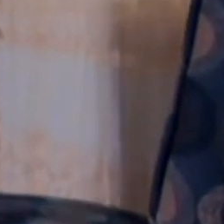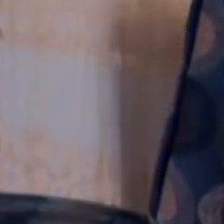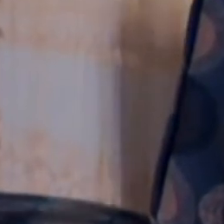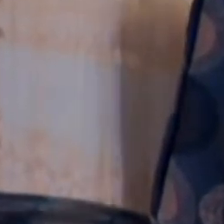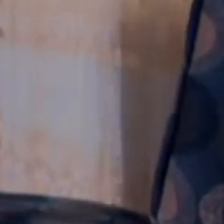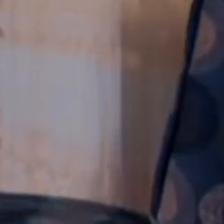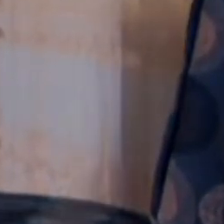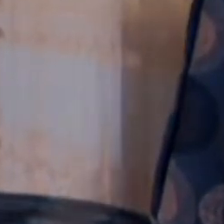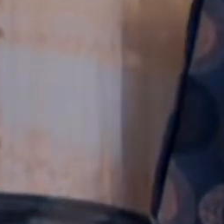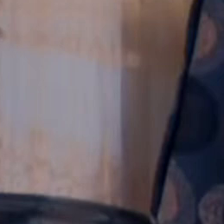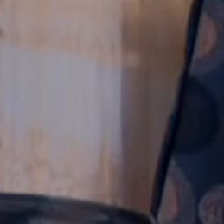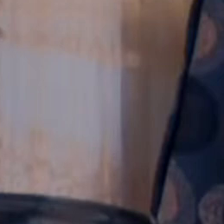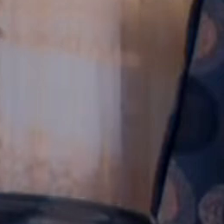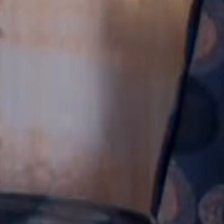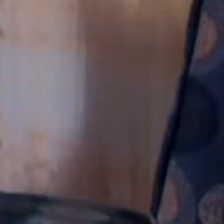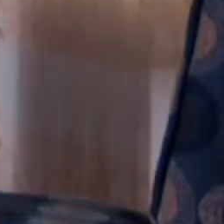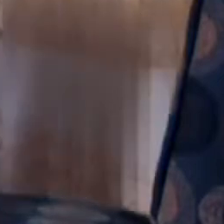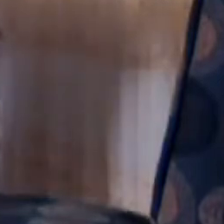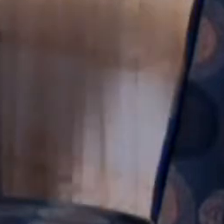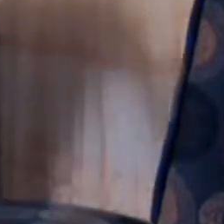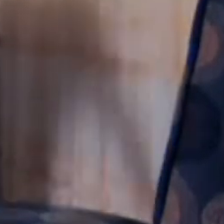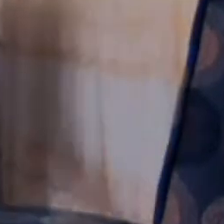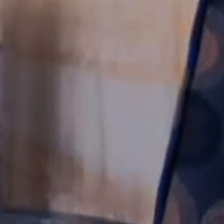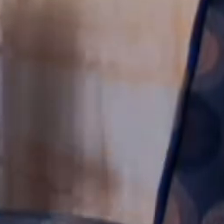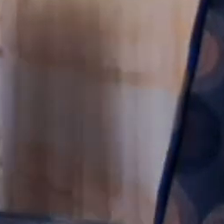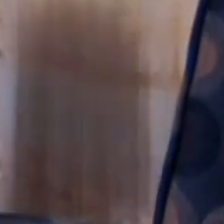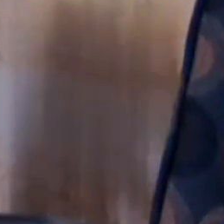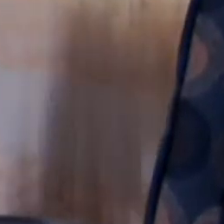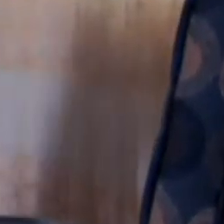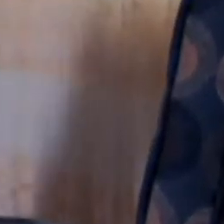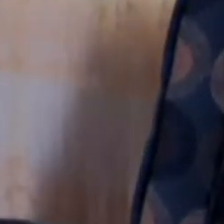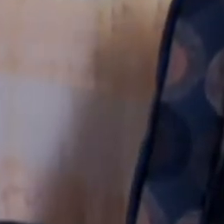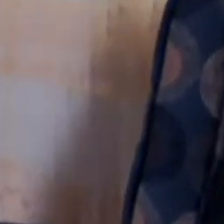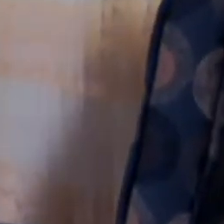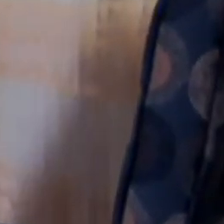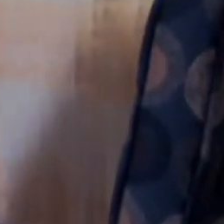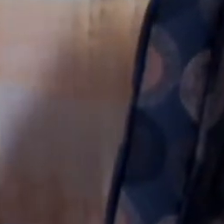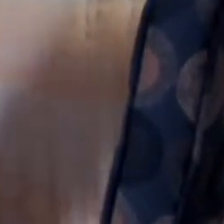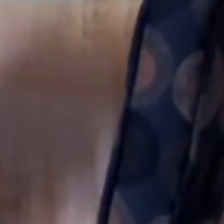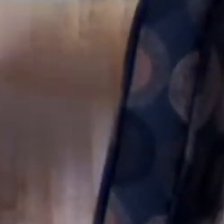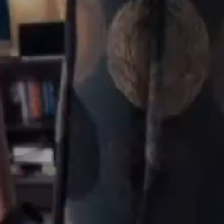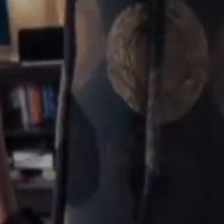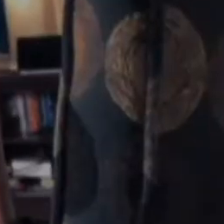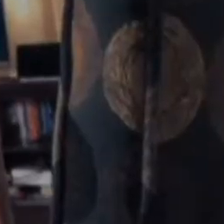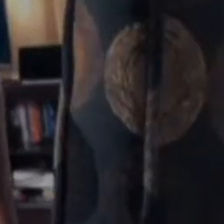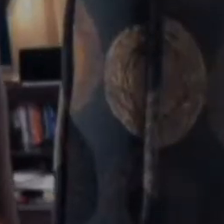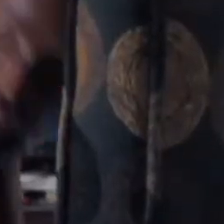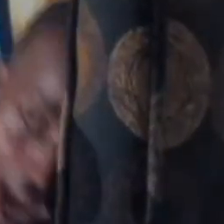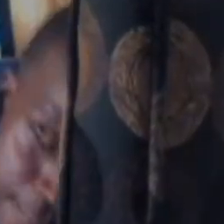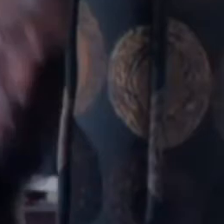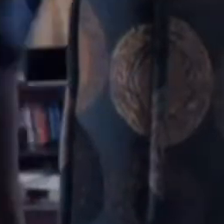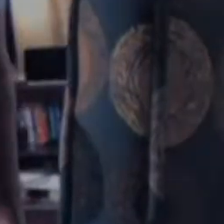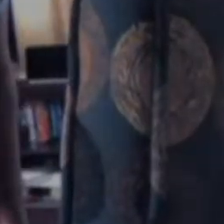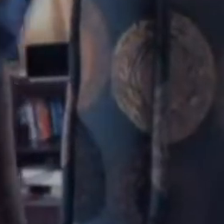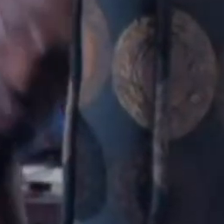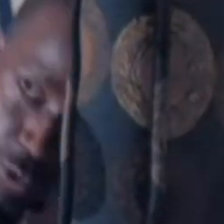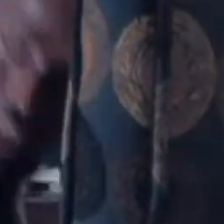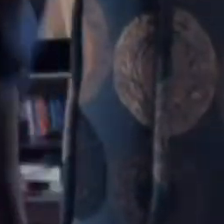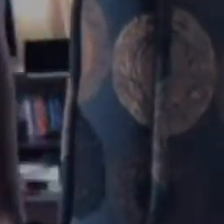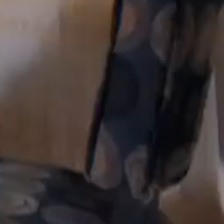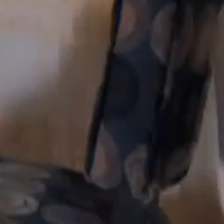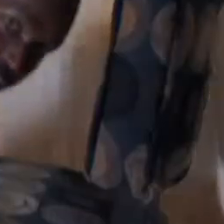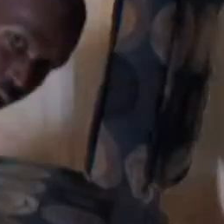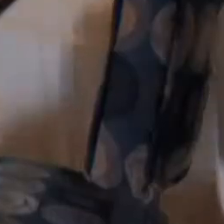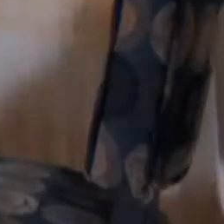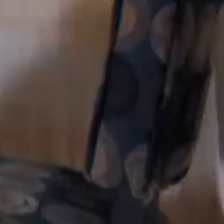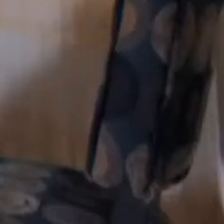to triceps to my abs. But what are you waiting for? It is doable, it is possible. I'm able to do all the